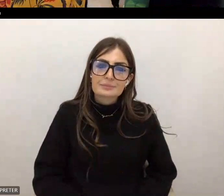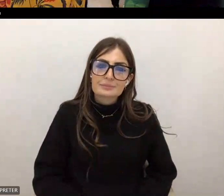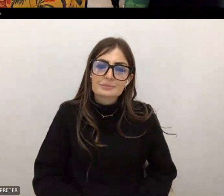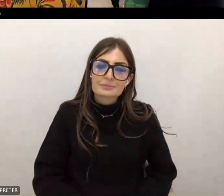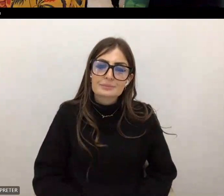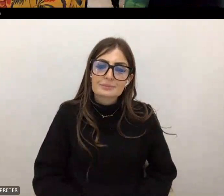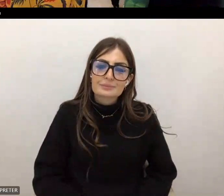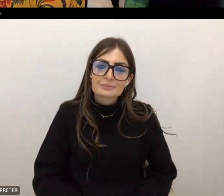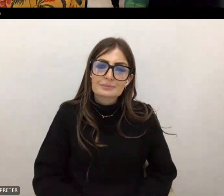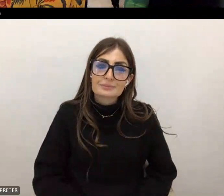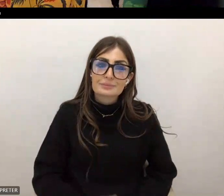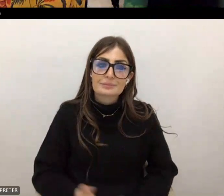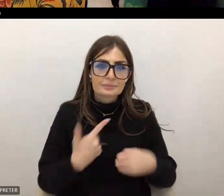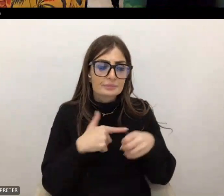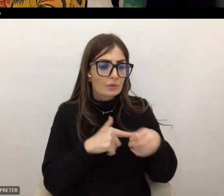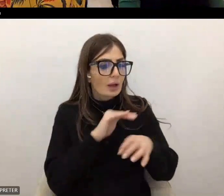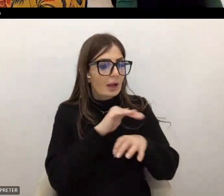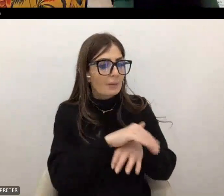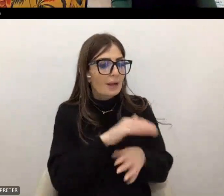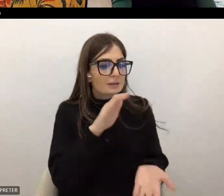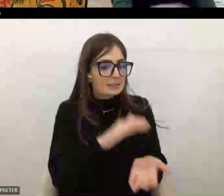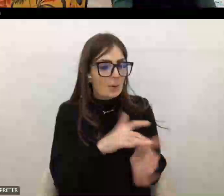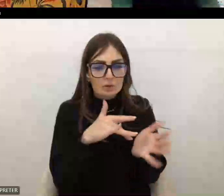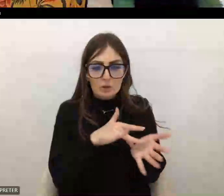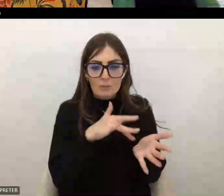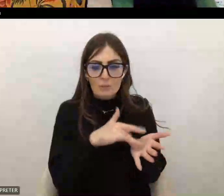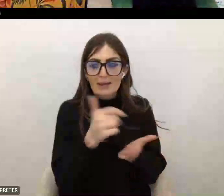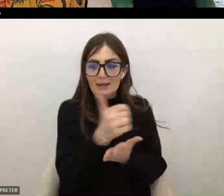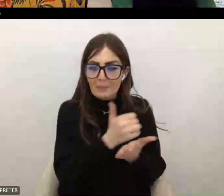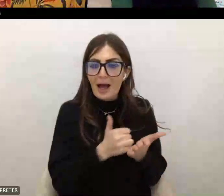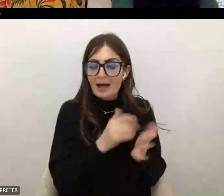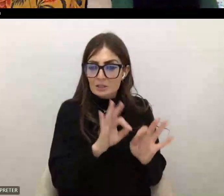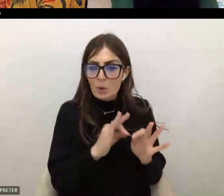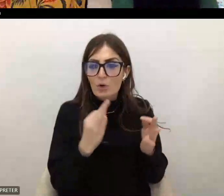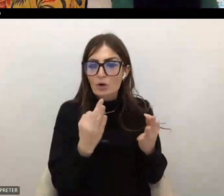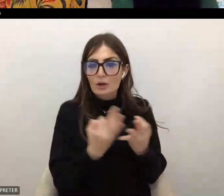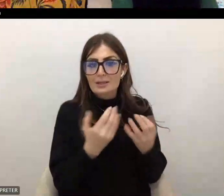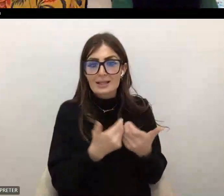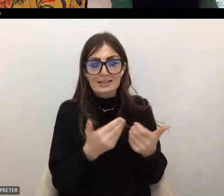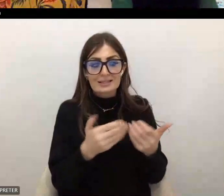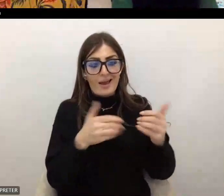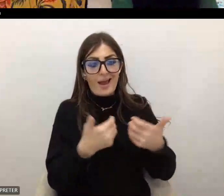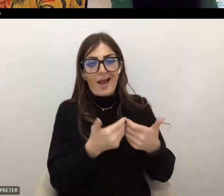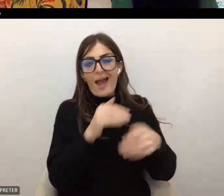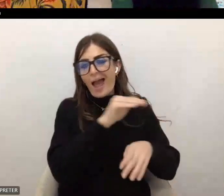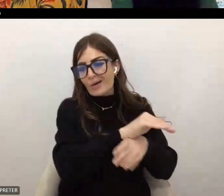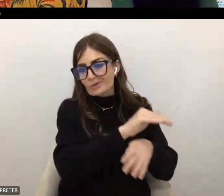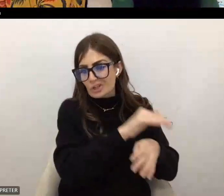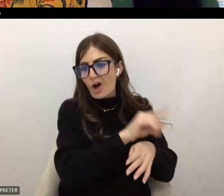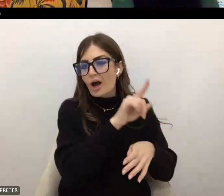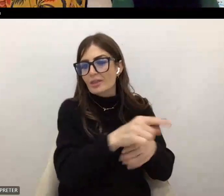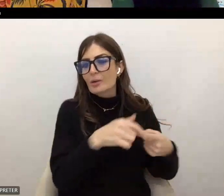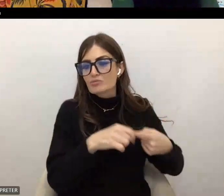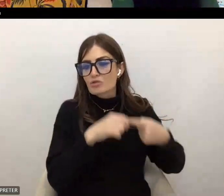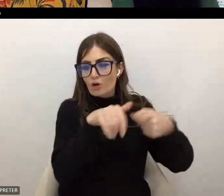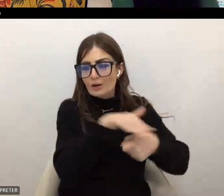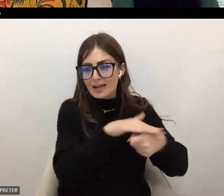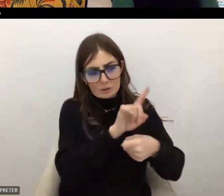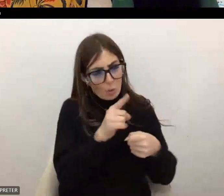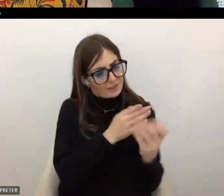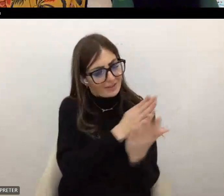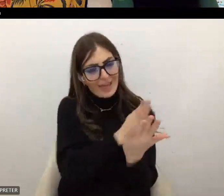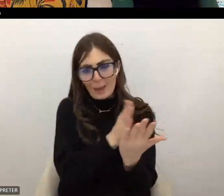A question about small to medium arts organisations outside the priority areas. What is their pathway